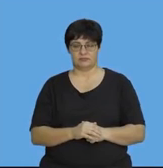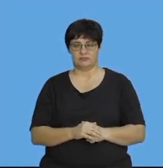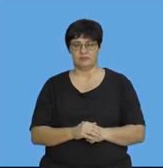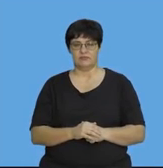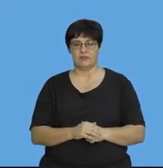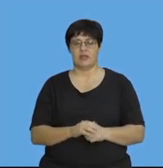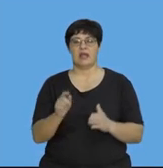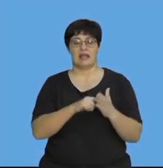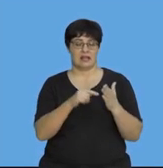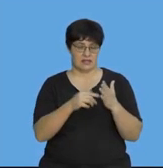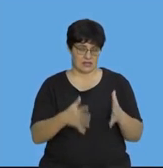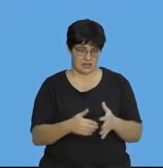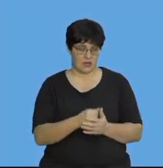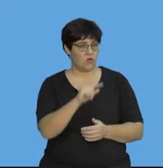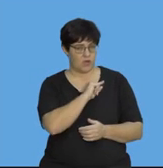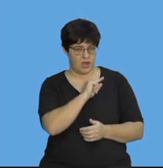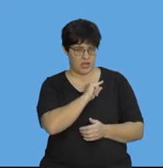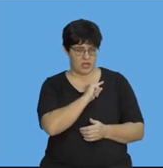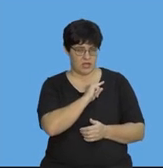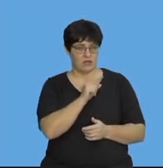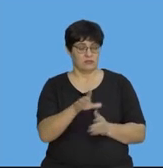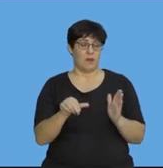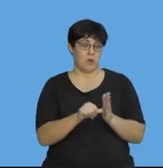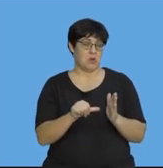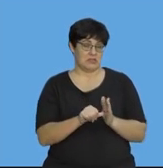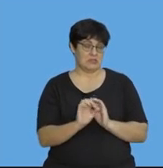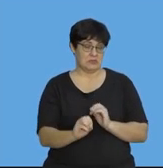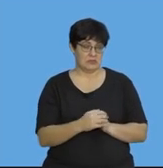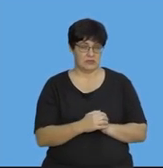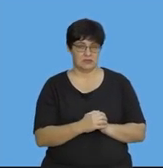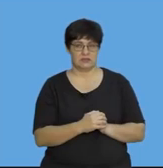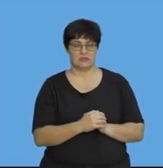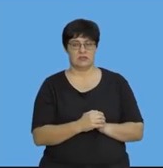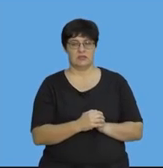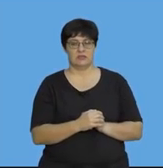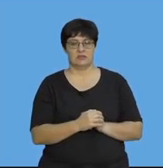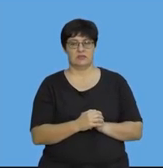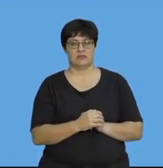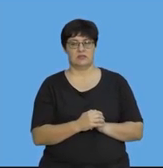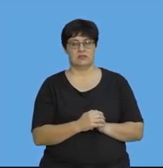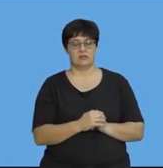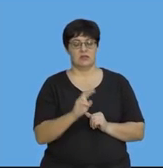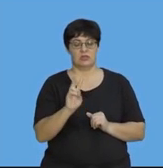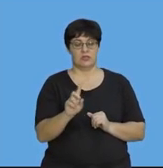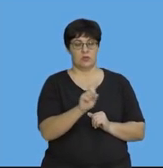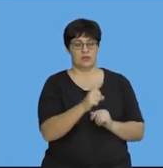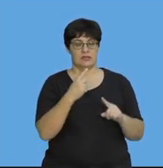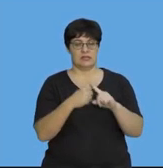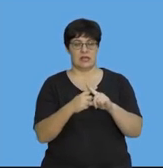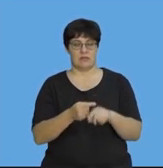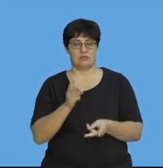we're going to take out our calculators because they're very important to us. So let's use our calculators. We're going to go